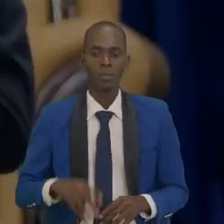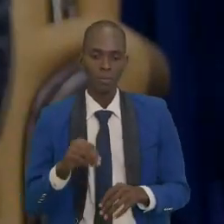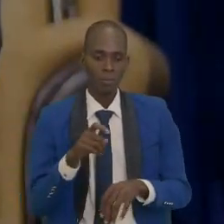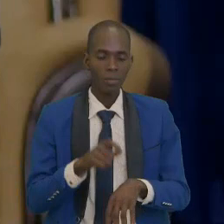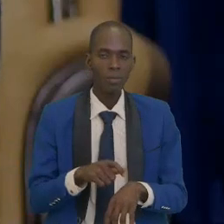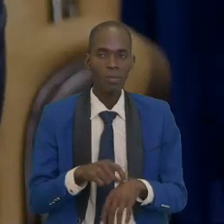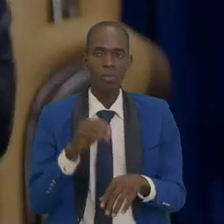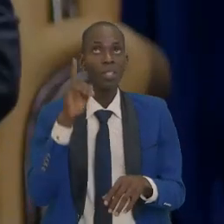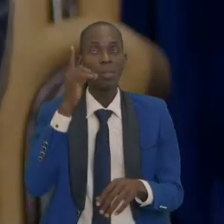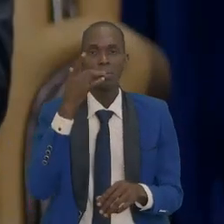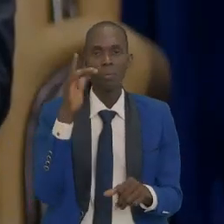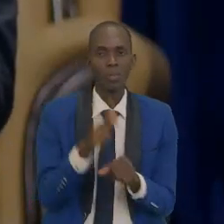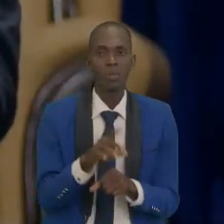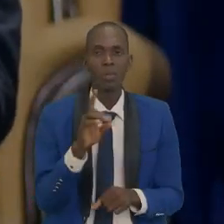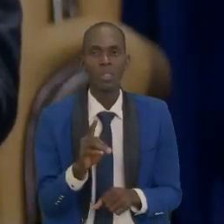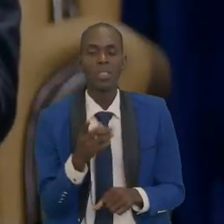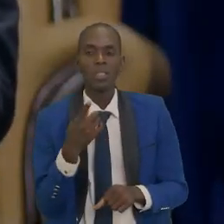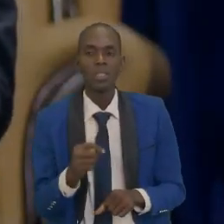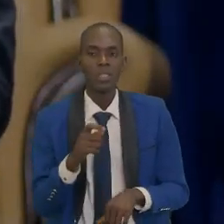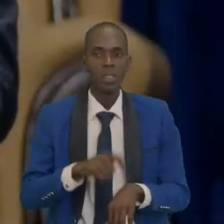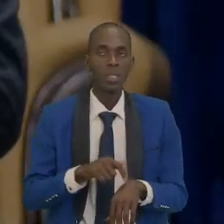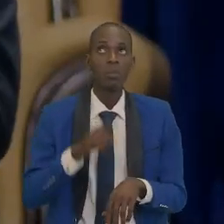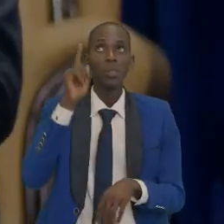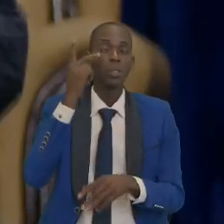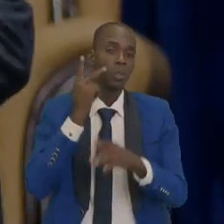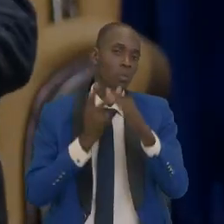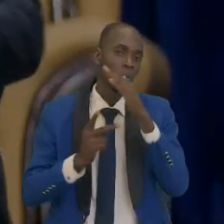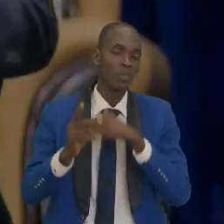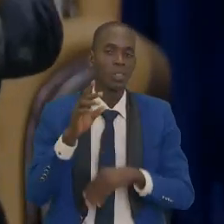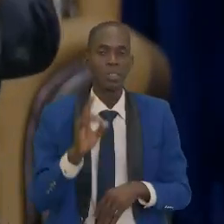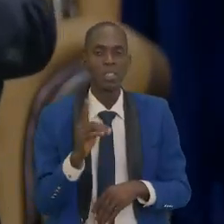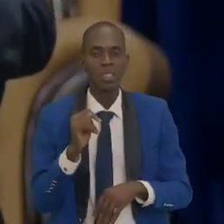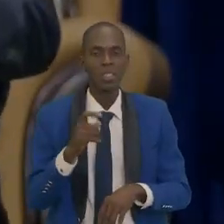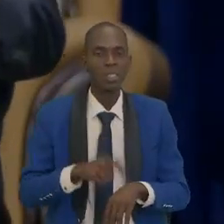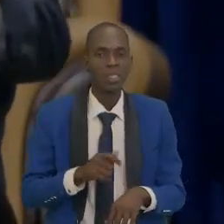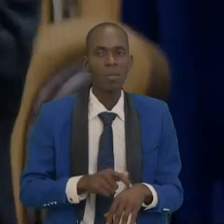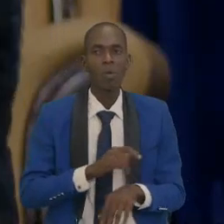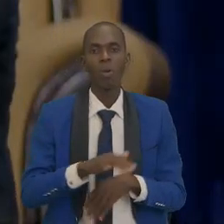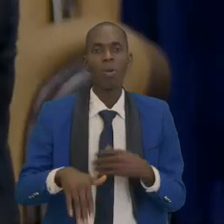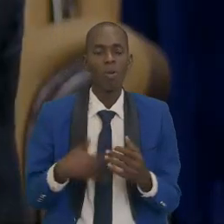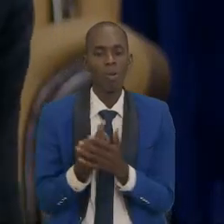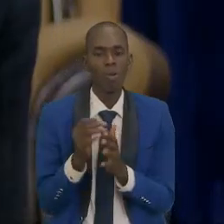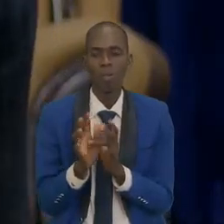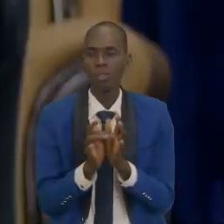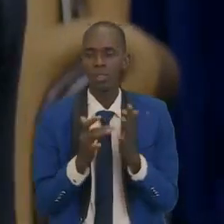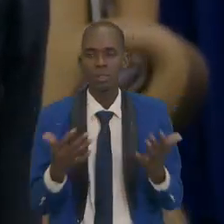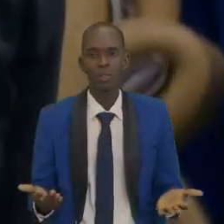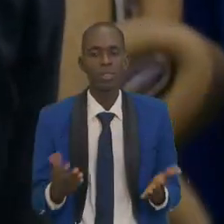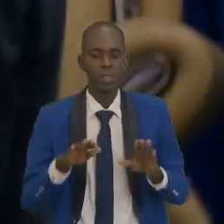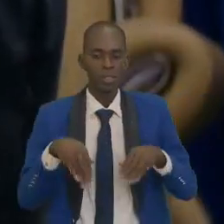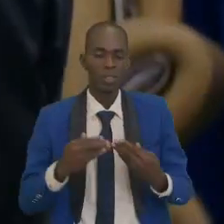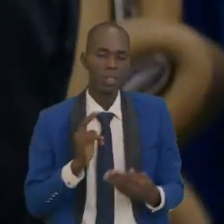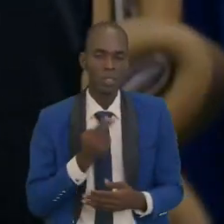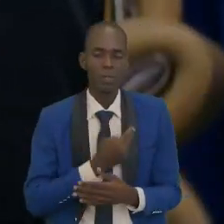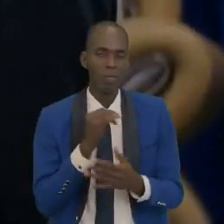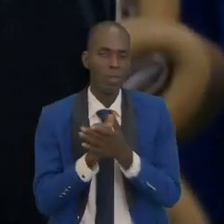he promised a time he prophesied at the time of all the scriptures gave us prophecy that that